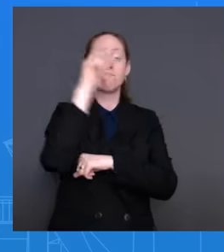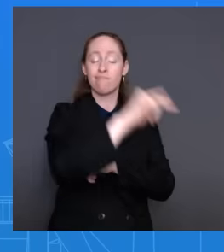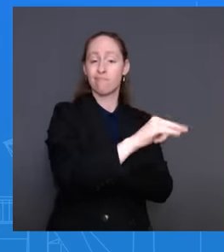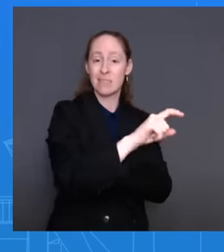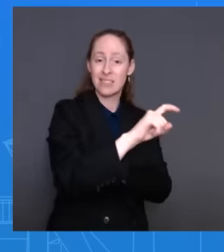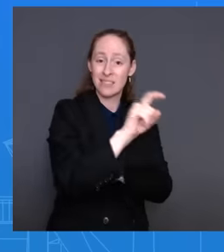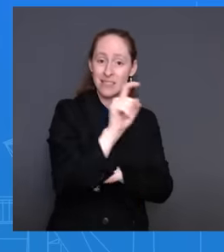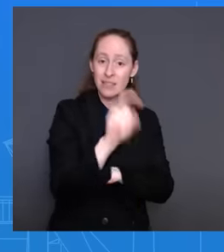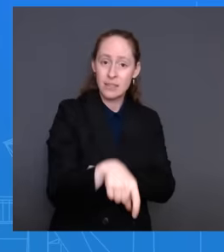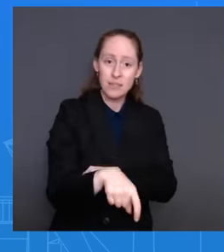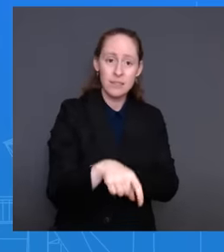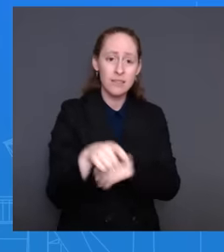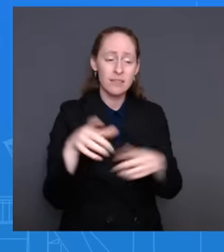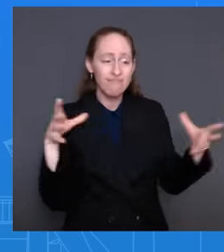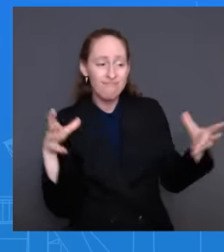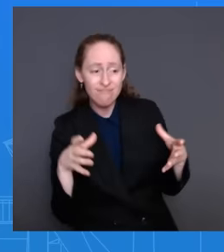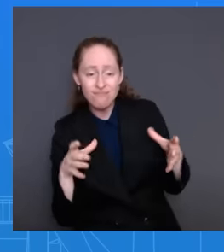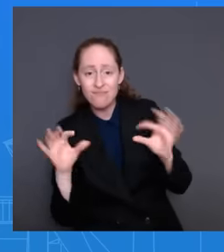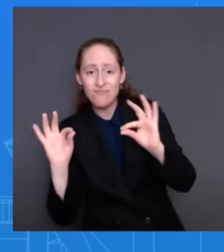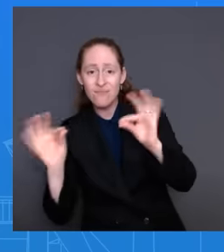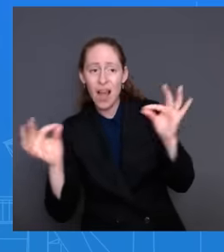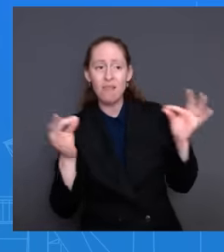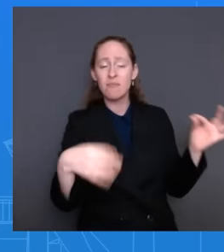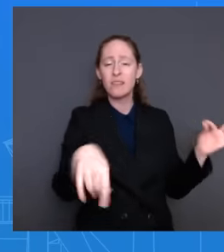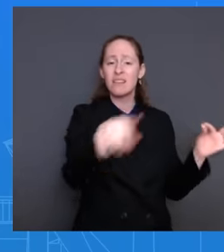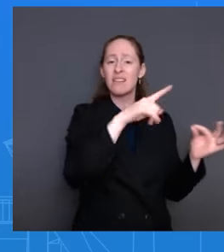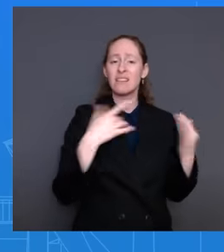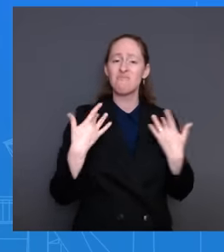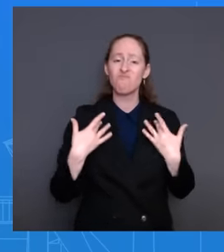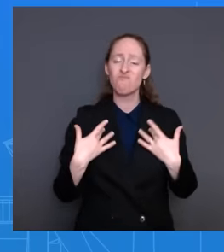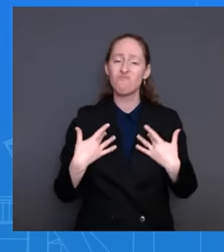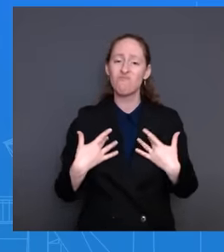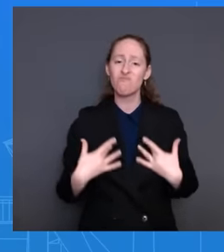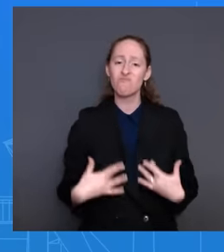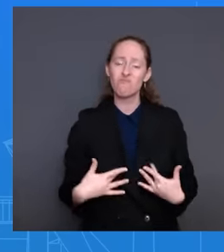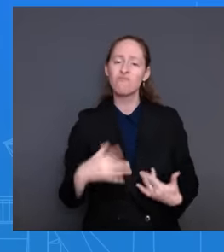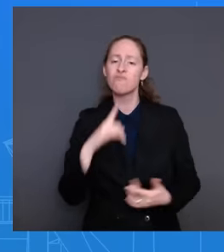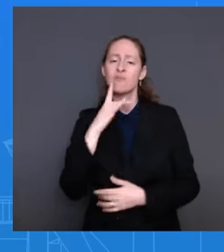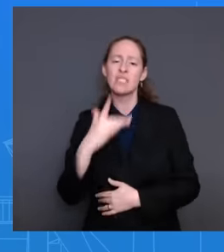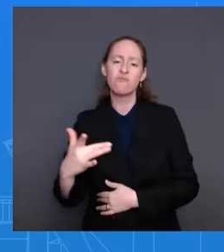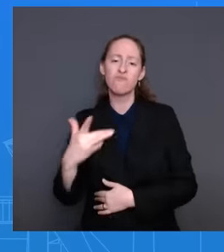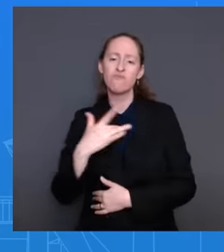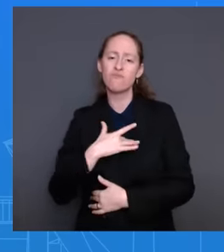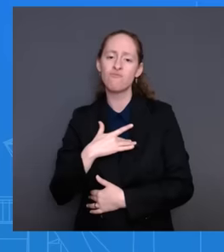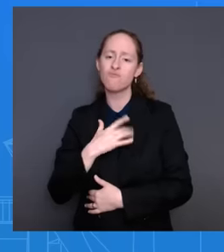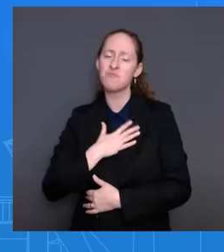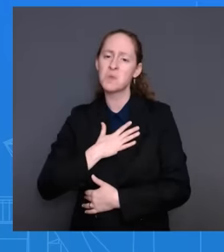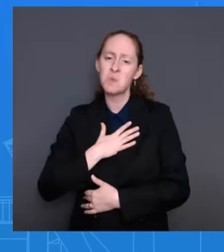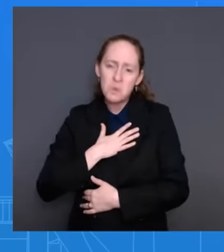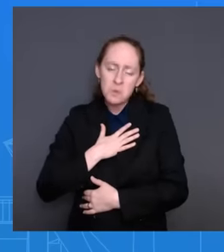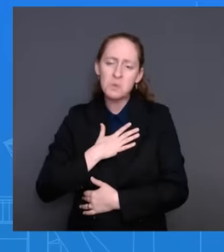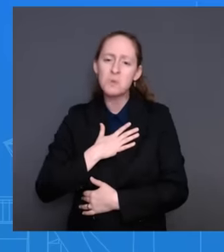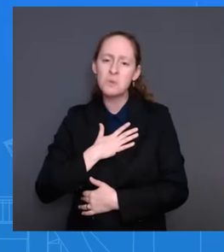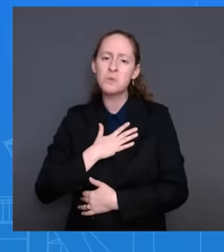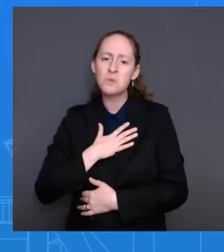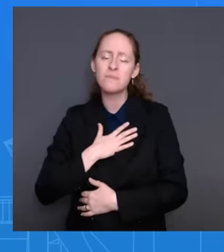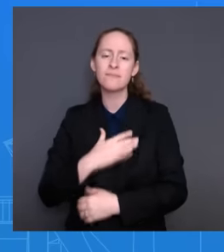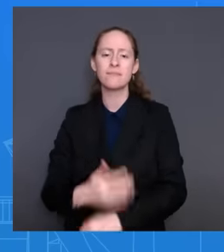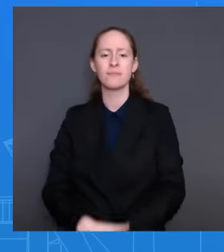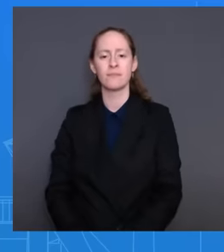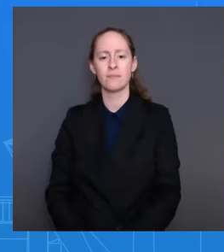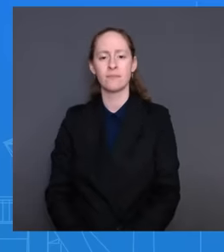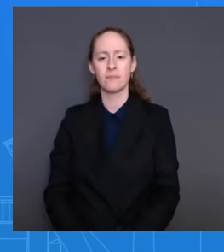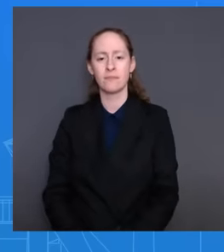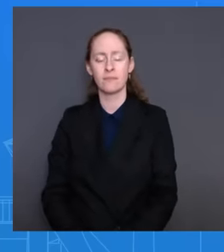there. And it is heart-wrenching what we're experiencing. This is an epidemic, the gun violence that we're seeing